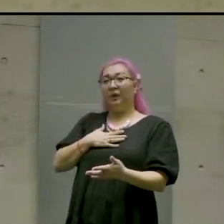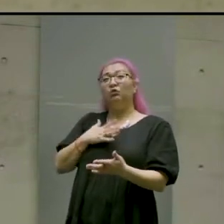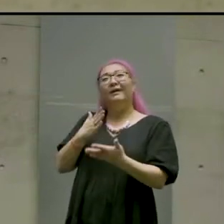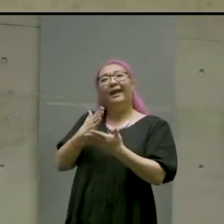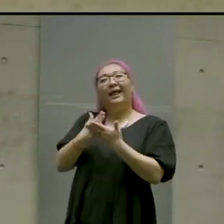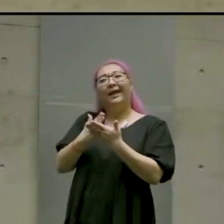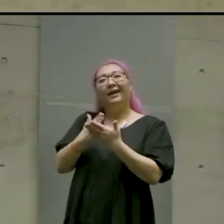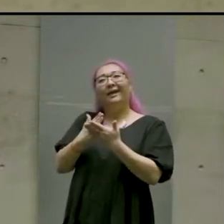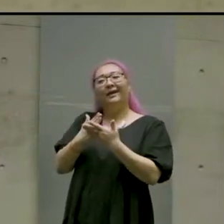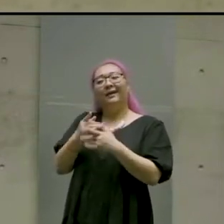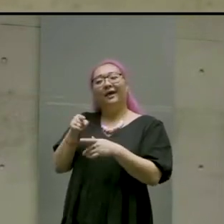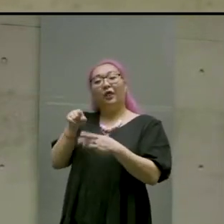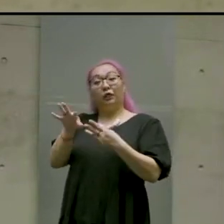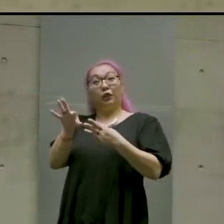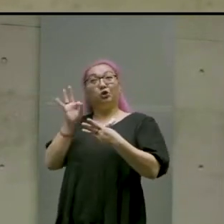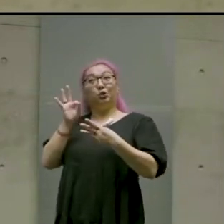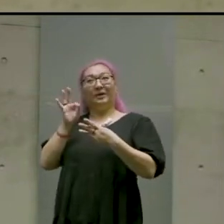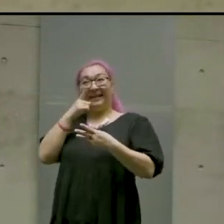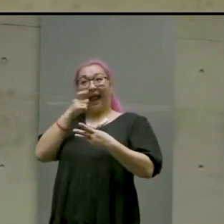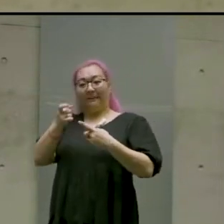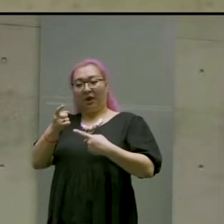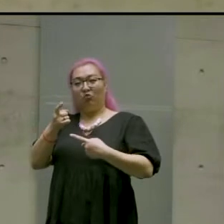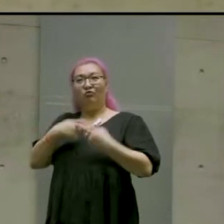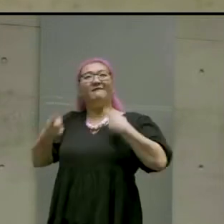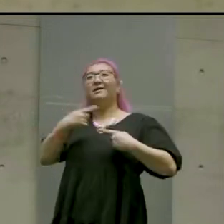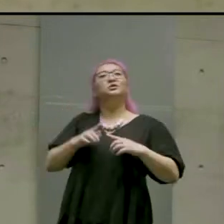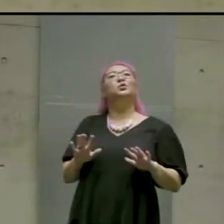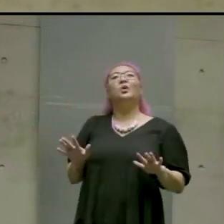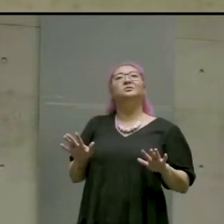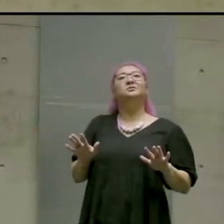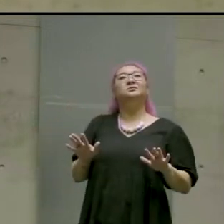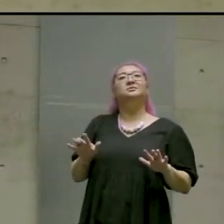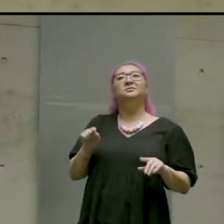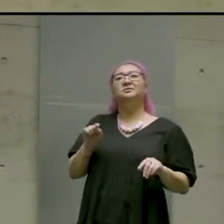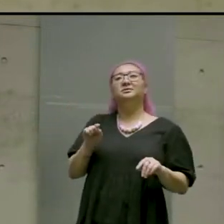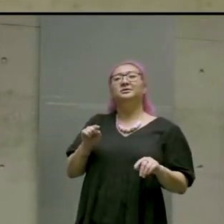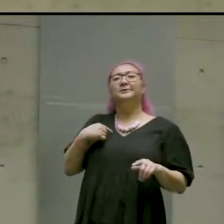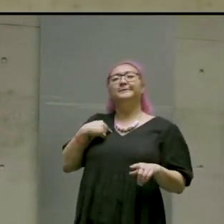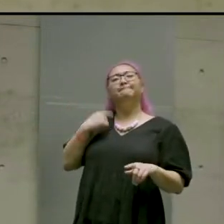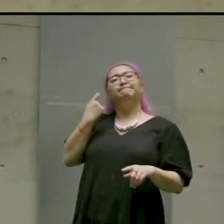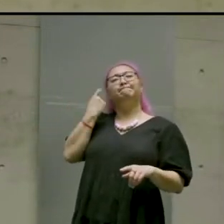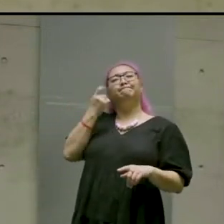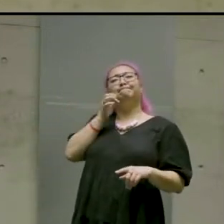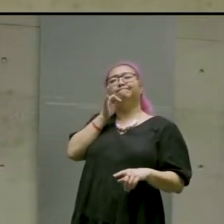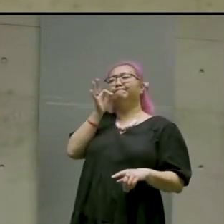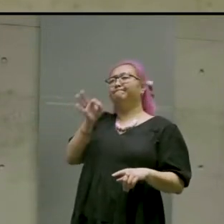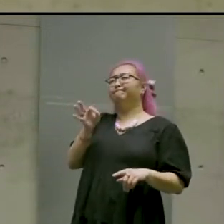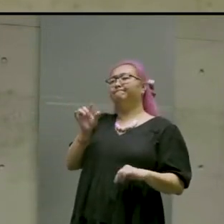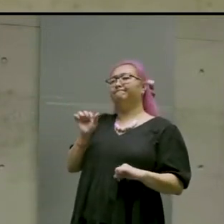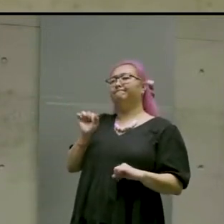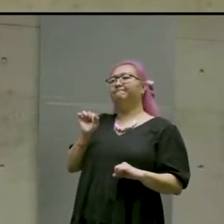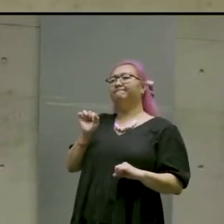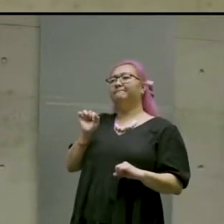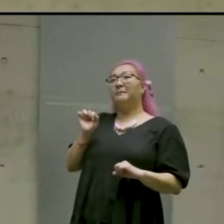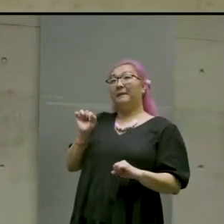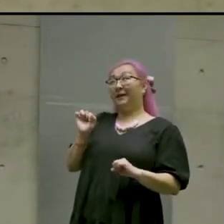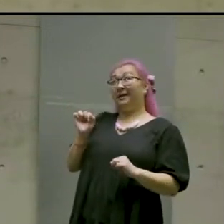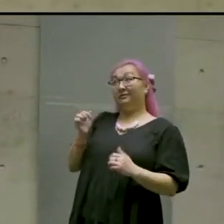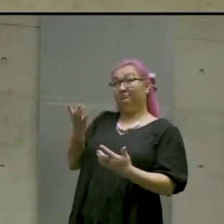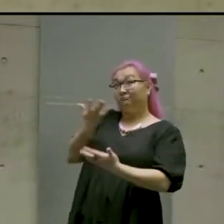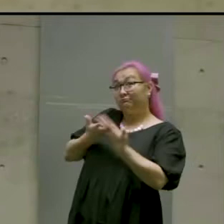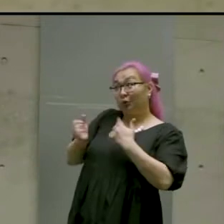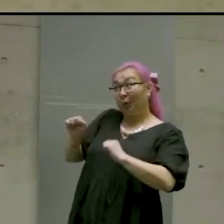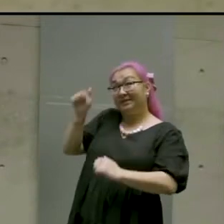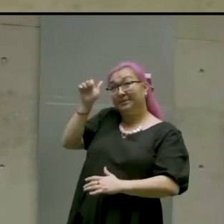reversibility or irreversibility of a choice. And I want to ask if, from your experience, you can tell me or